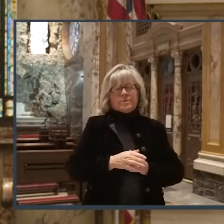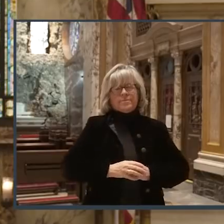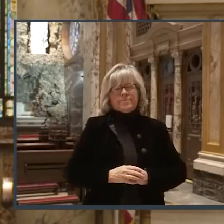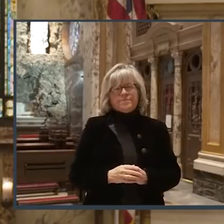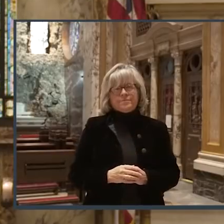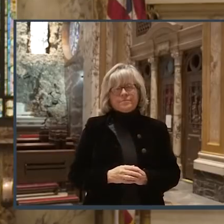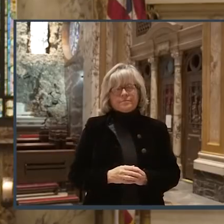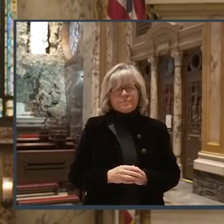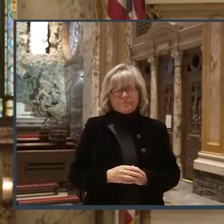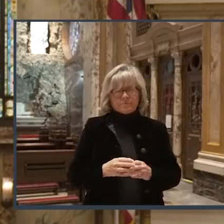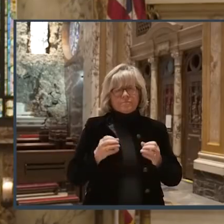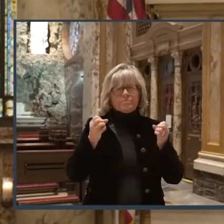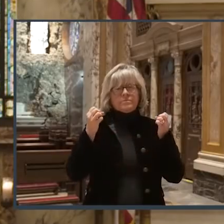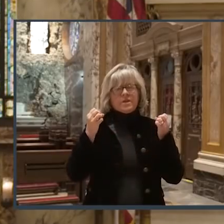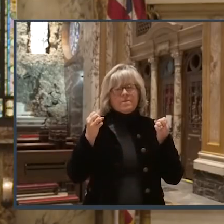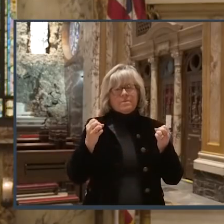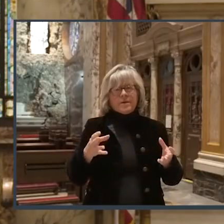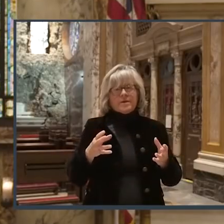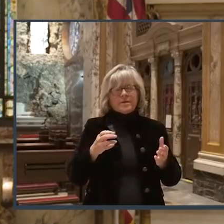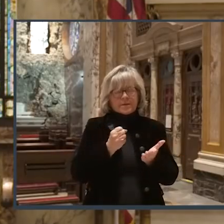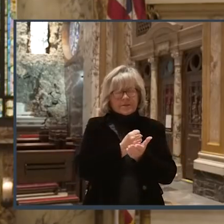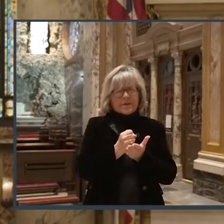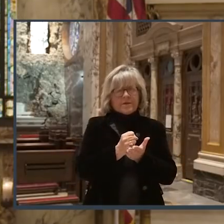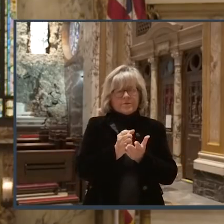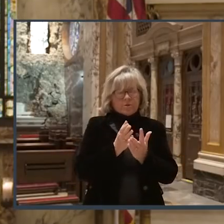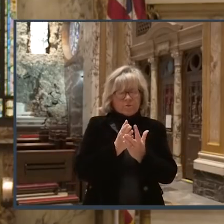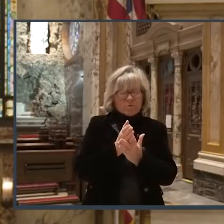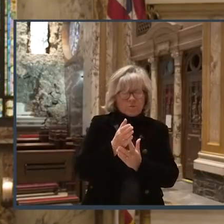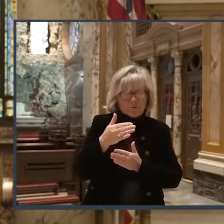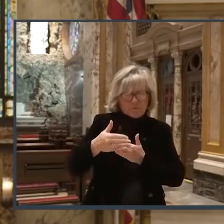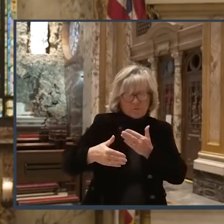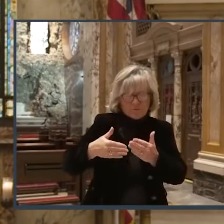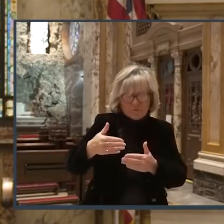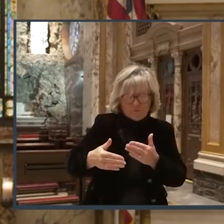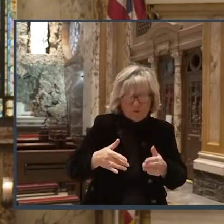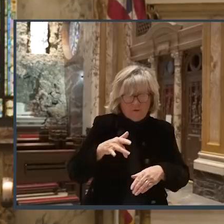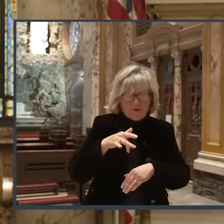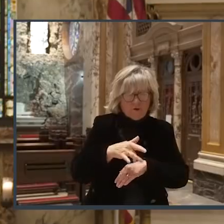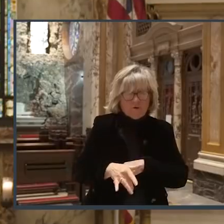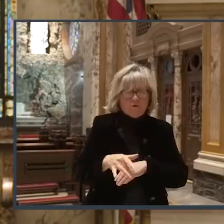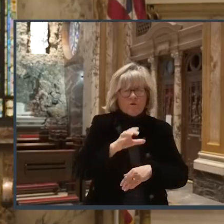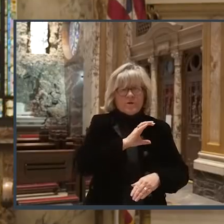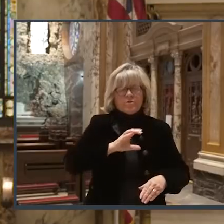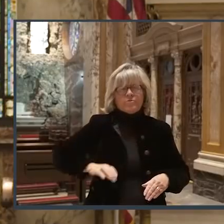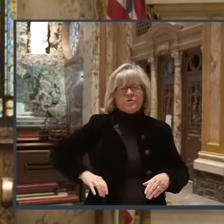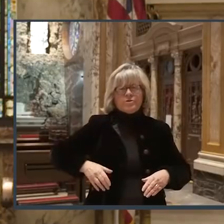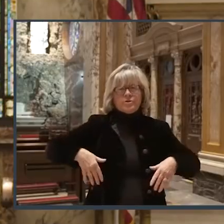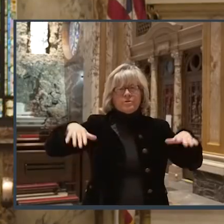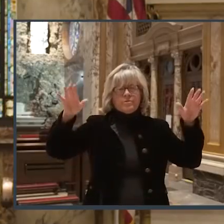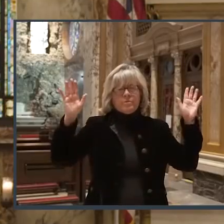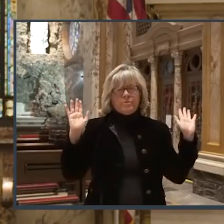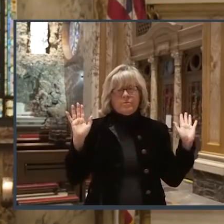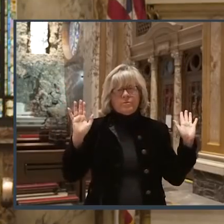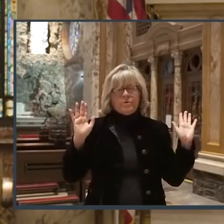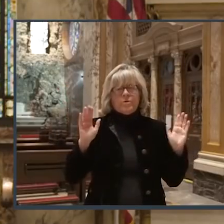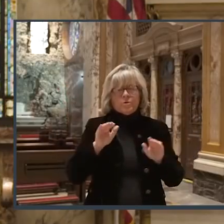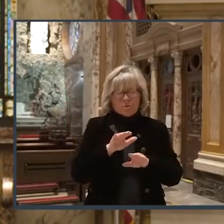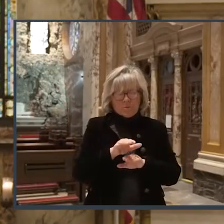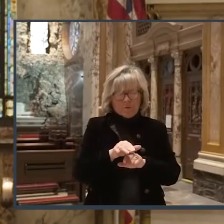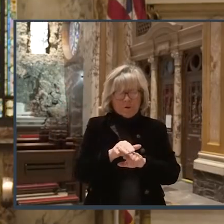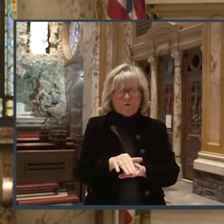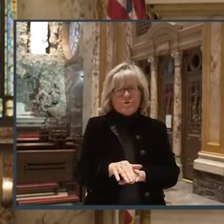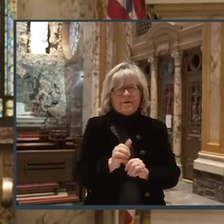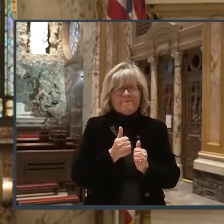true for so many saints throughout the ages. You think of the early Christian martyrs and the martyrs to this very day who